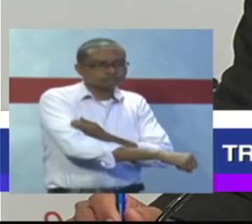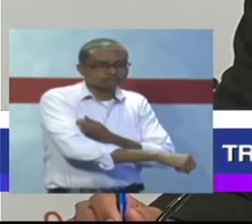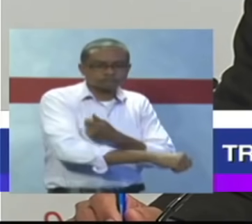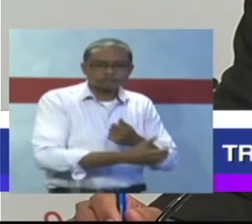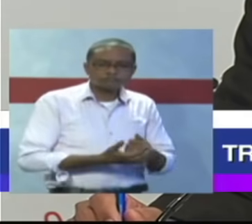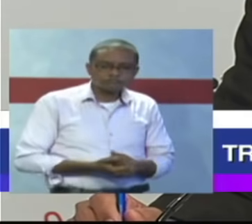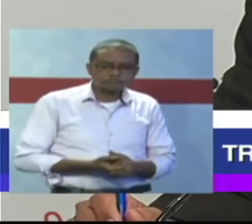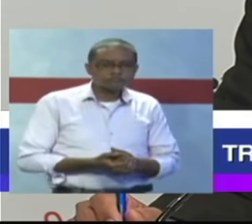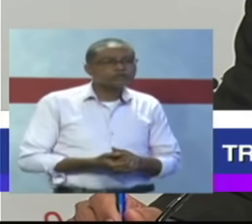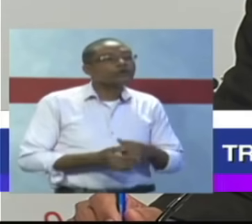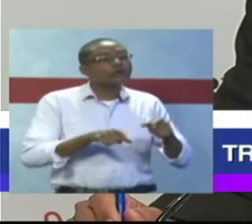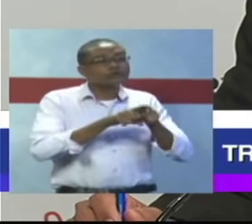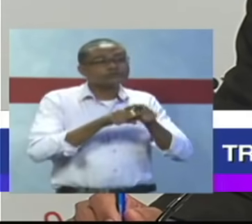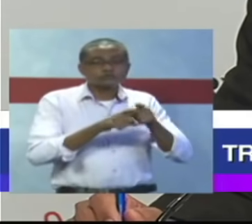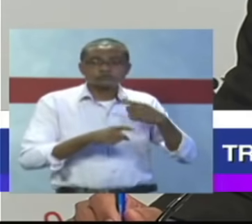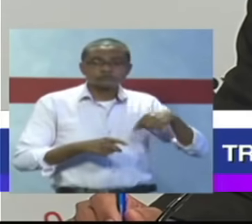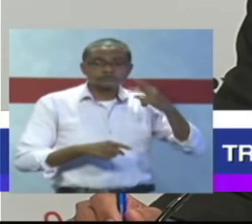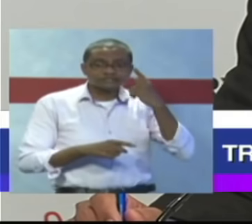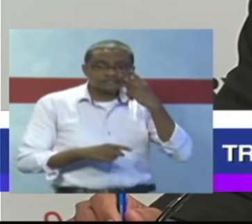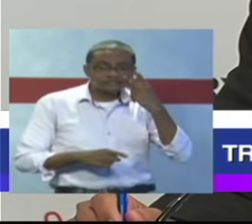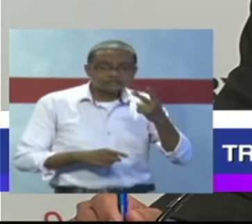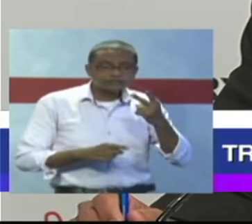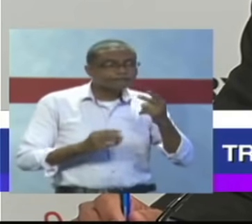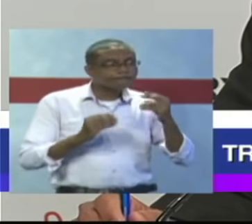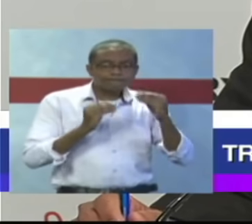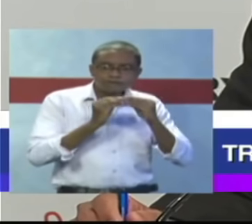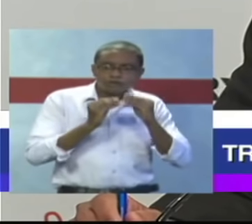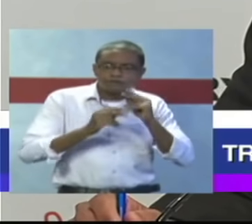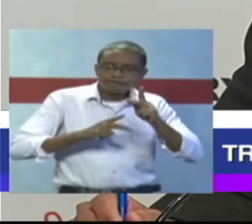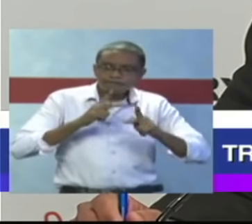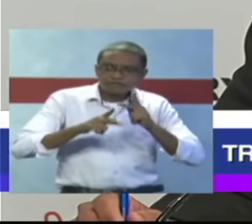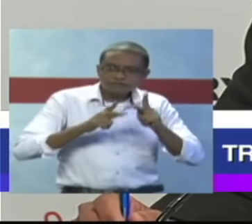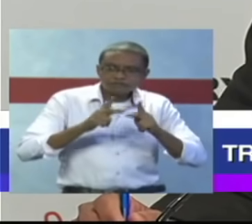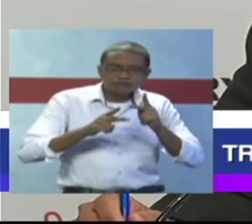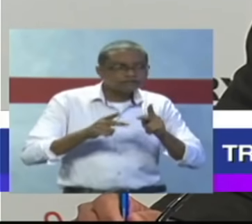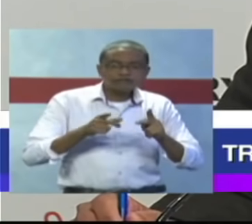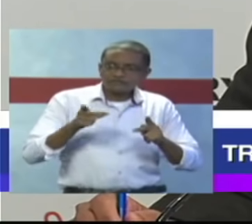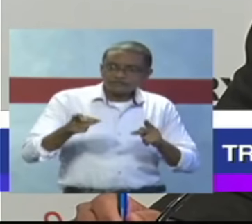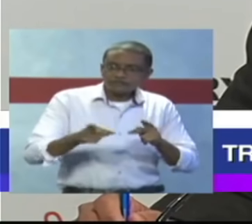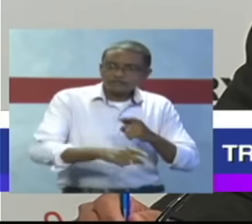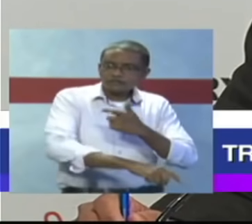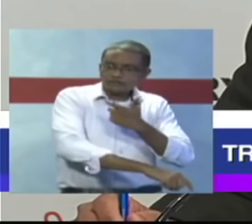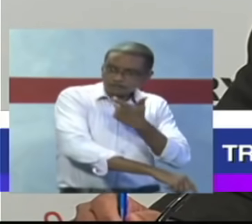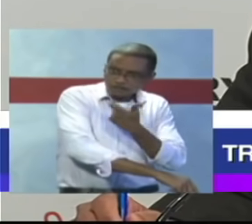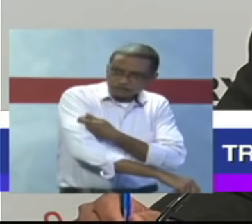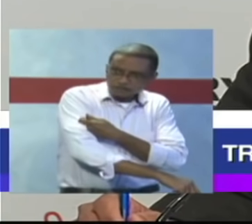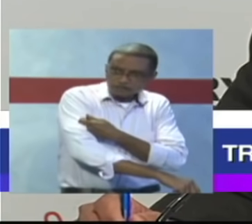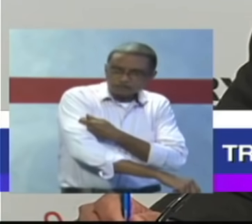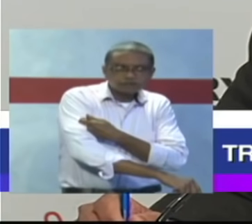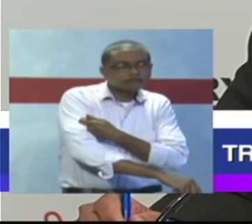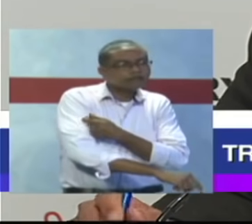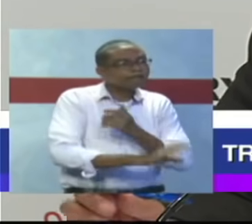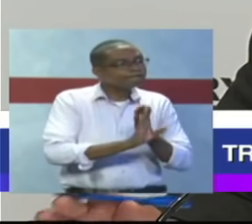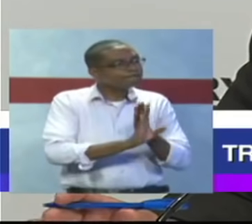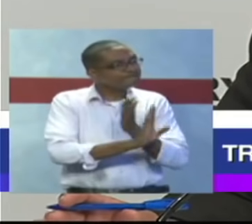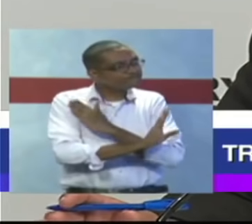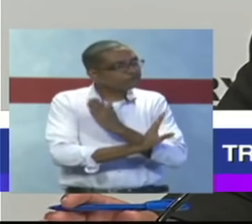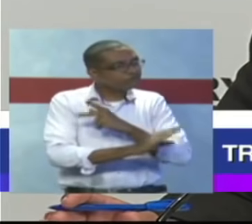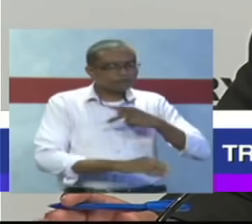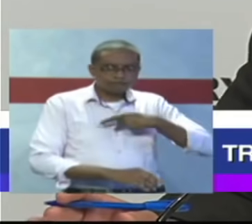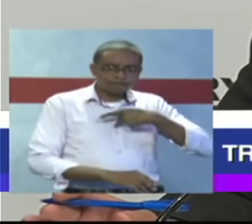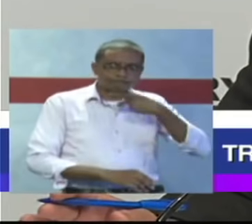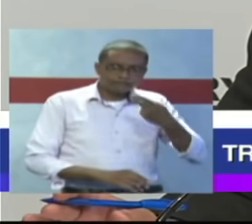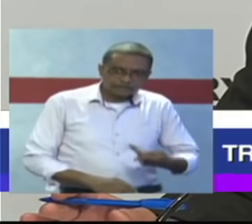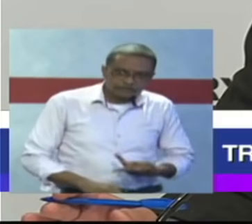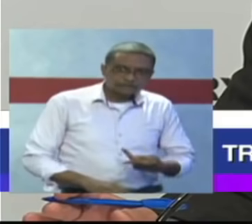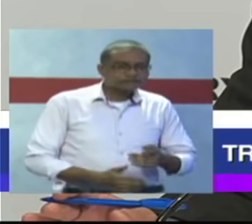have that data, is we are seeing more and more patients who luckily got vaccinated prior to pregnancy,